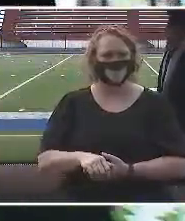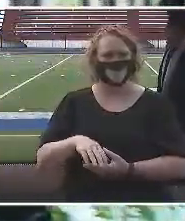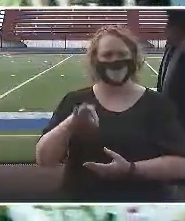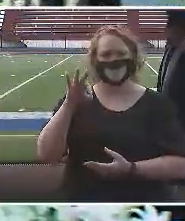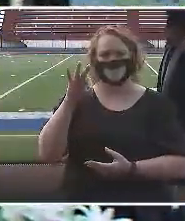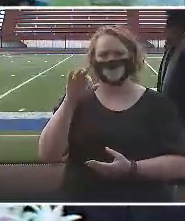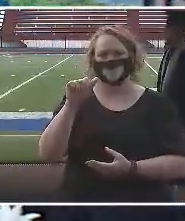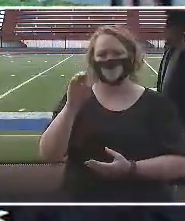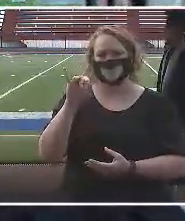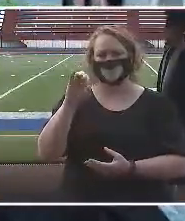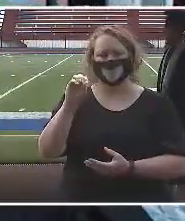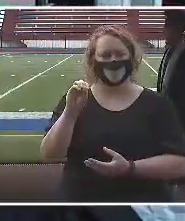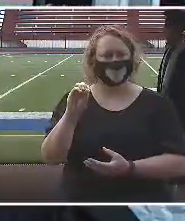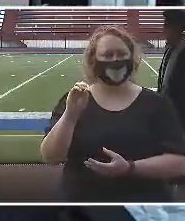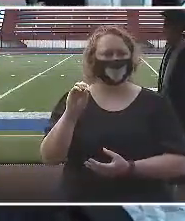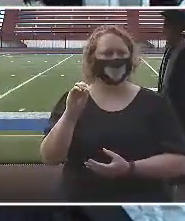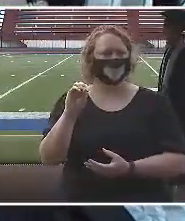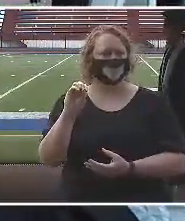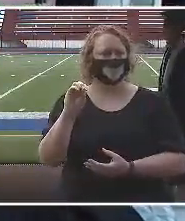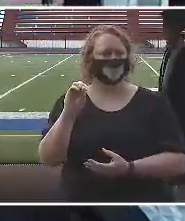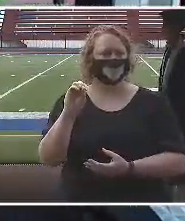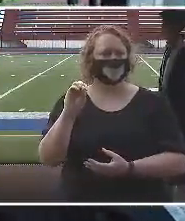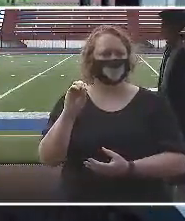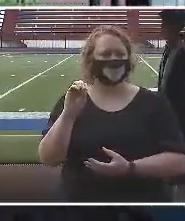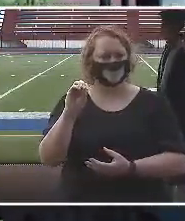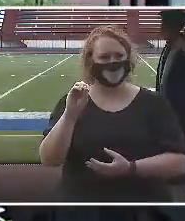Fabiola Cervantes Simon.